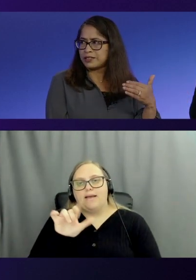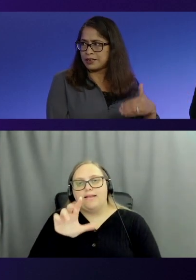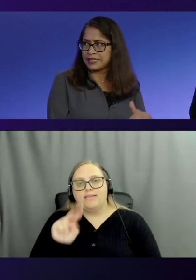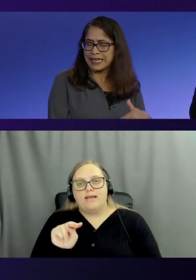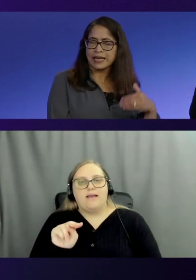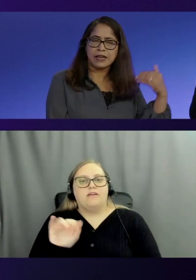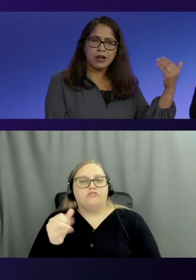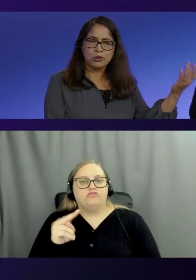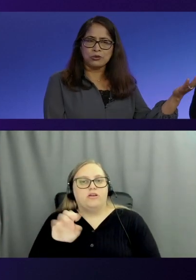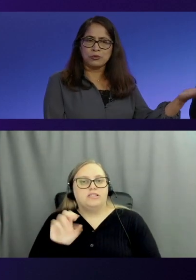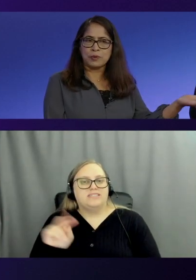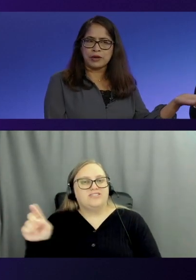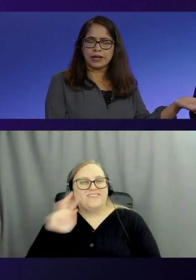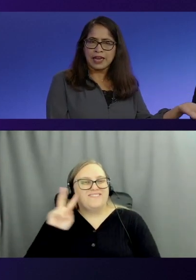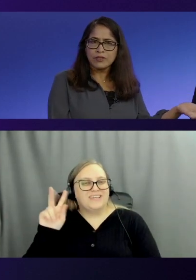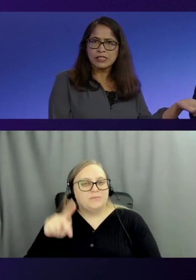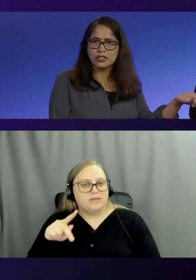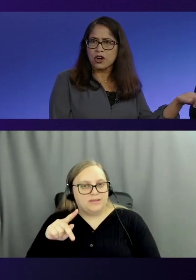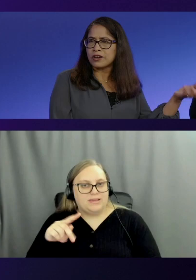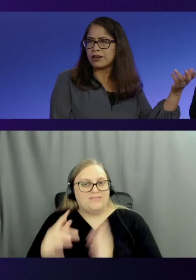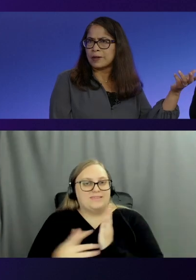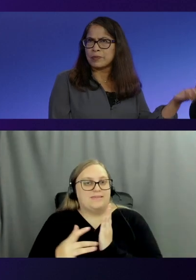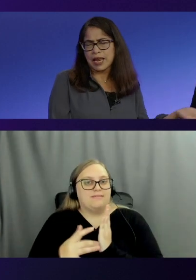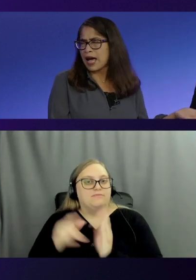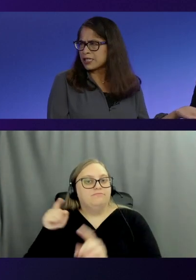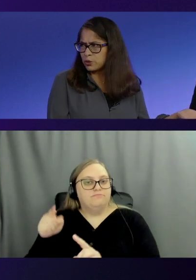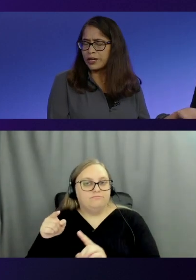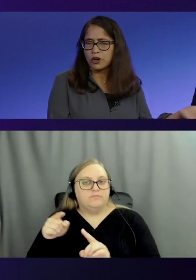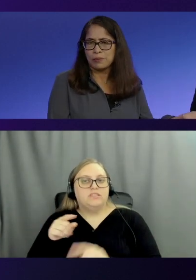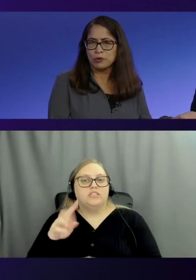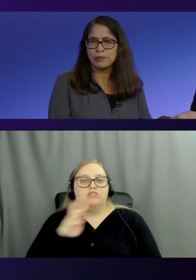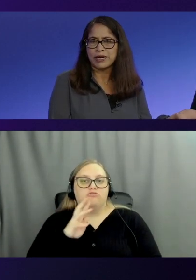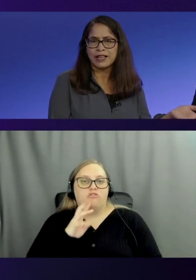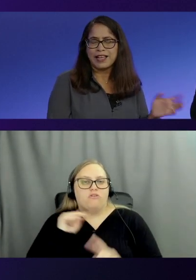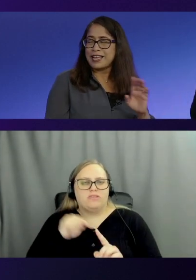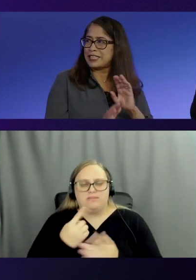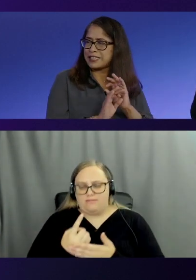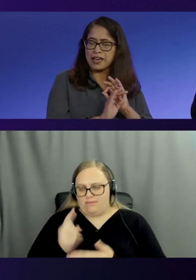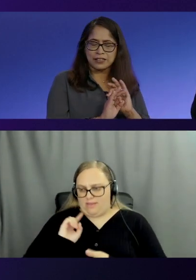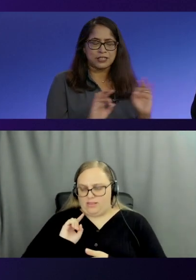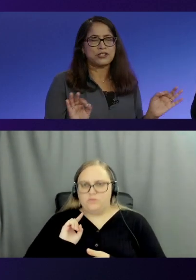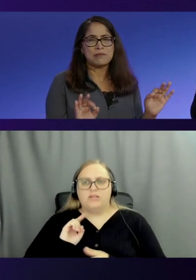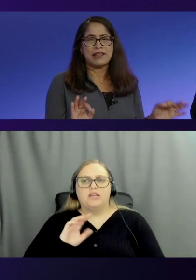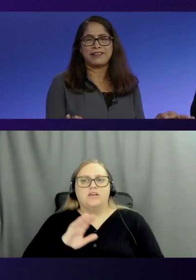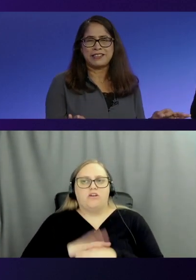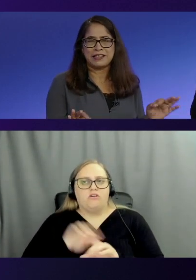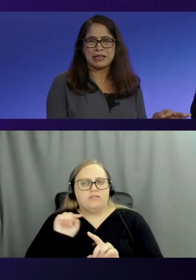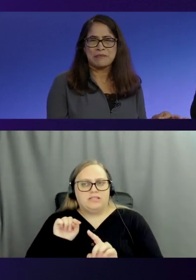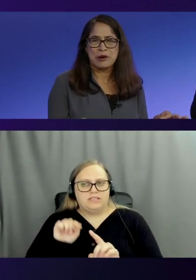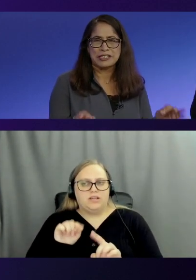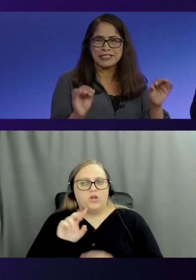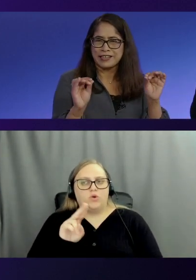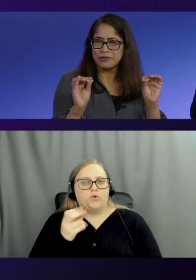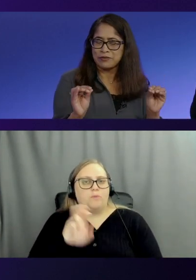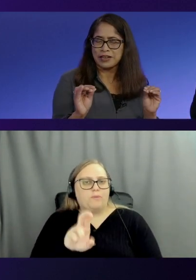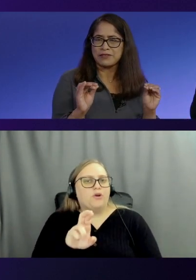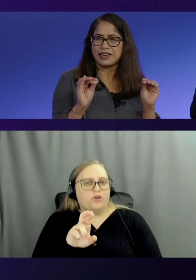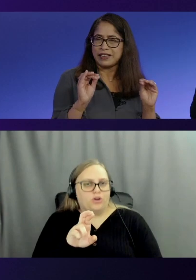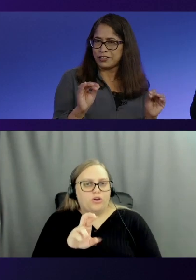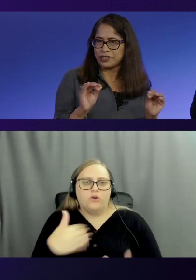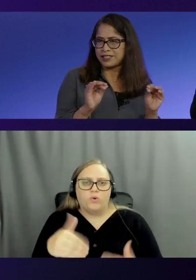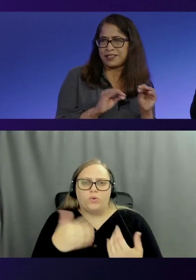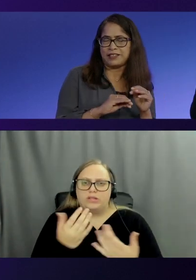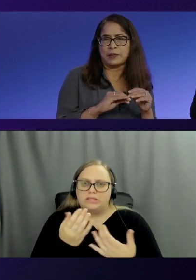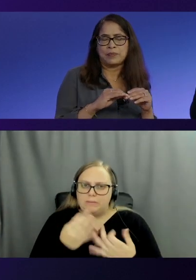AWS Tech, who gave this talk last week on Bloomberg. Yes. It's extremely important and very,